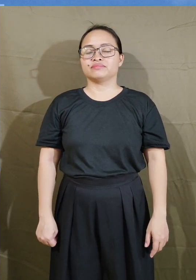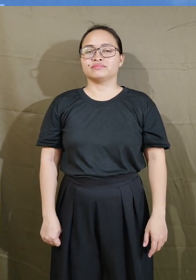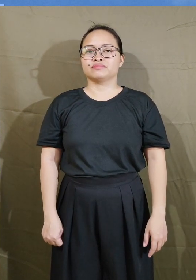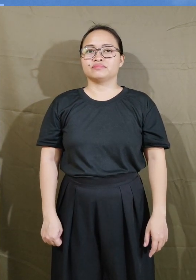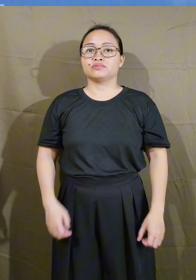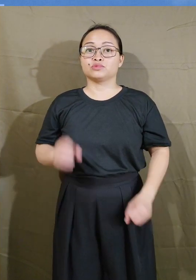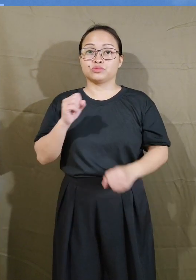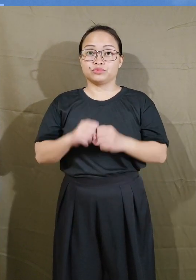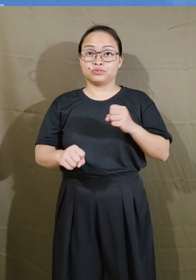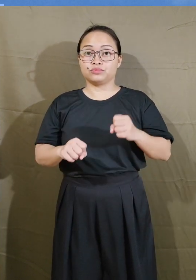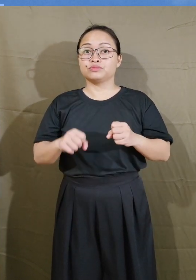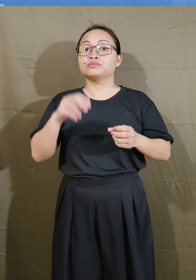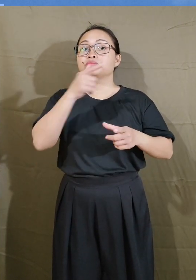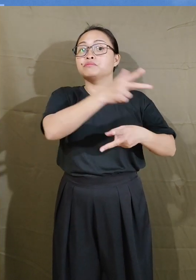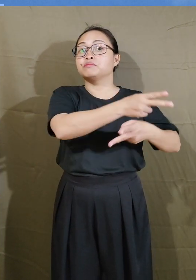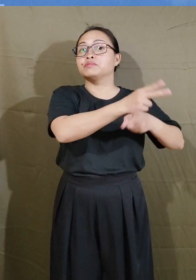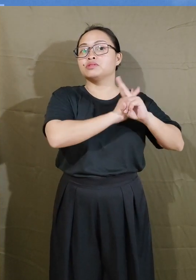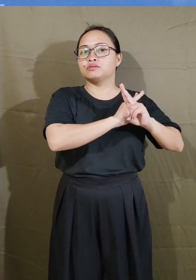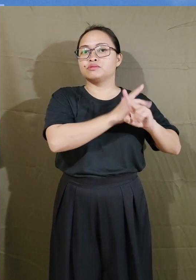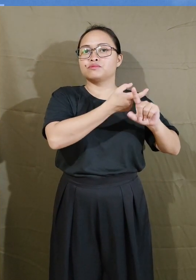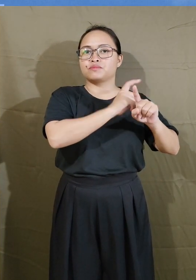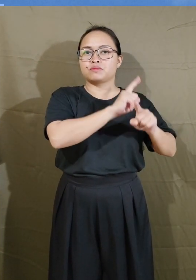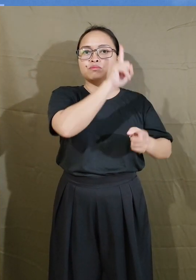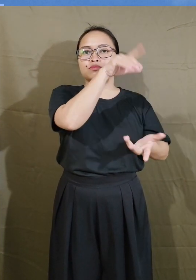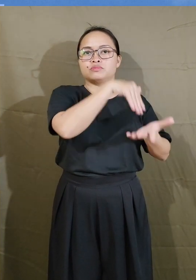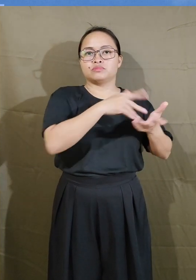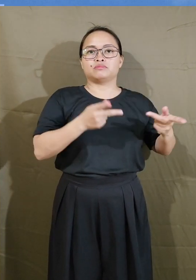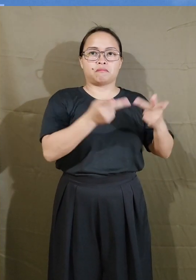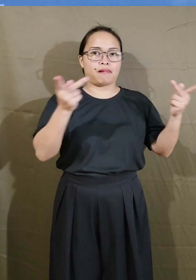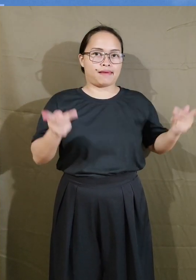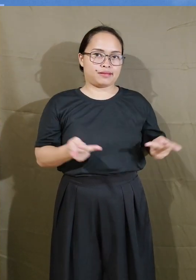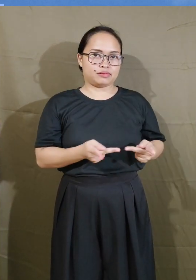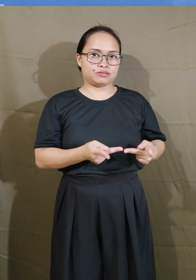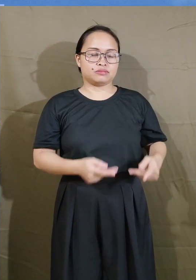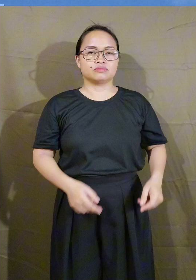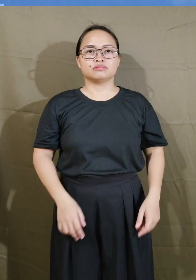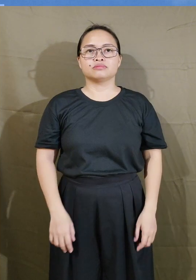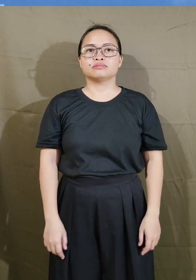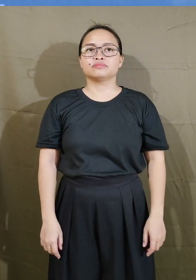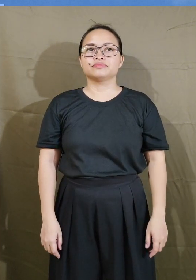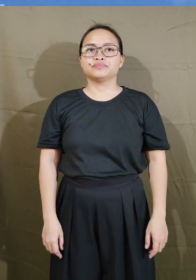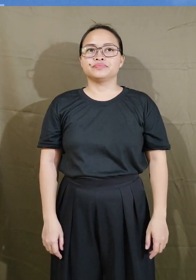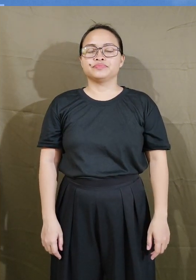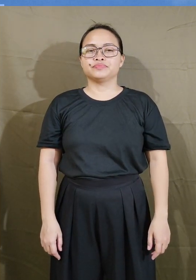is lesser than 4, so we need to borrow from thousands place.